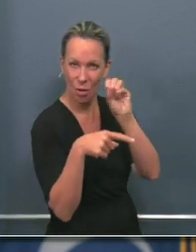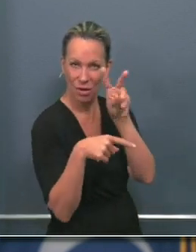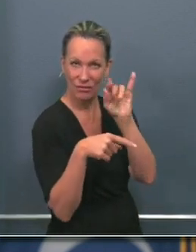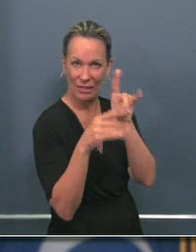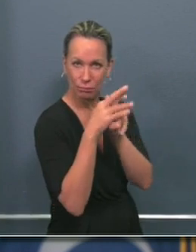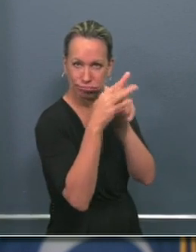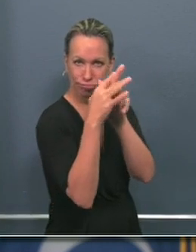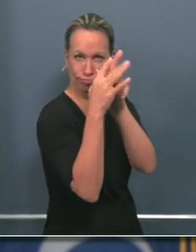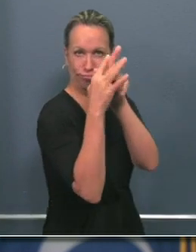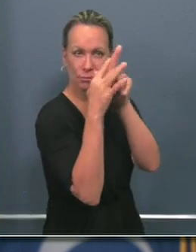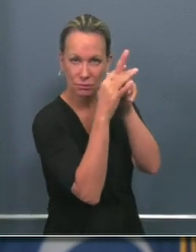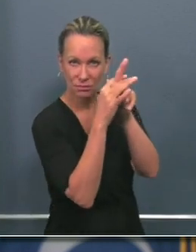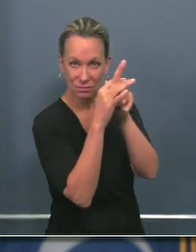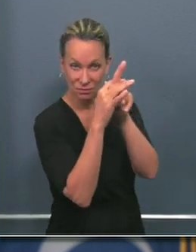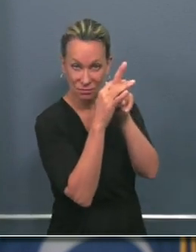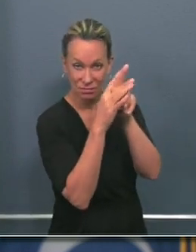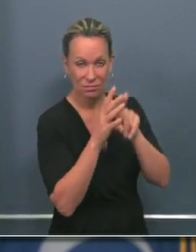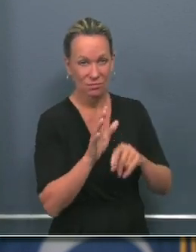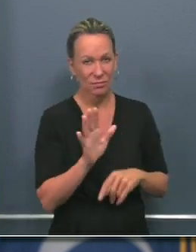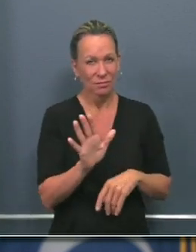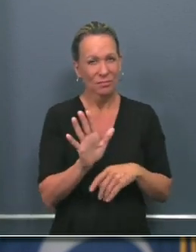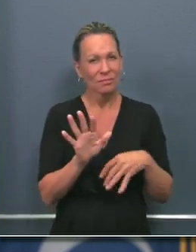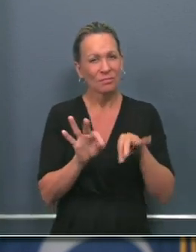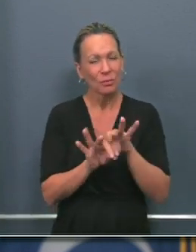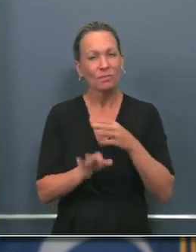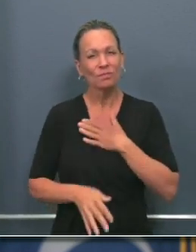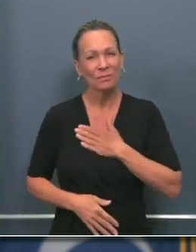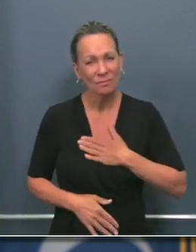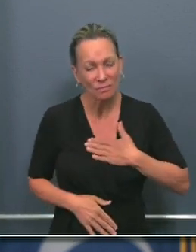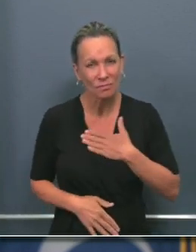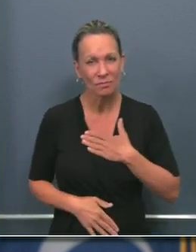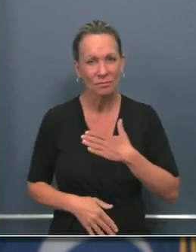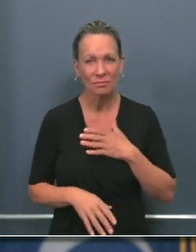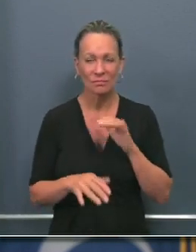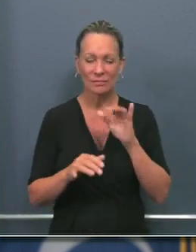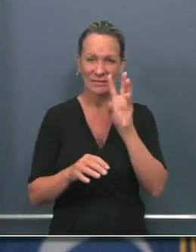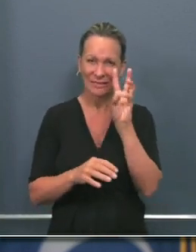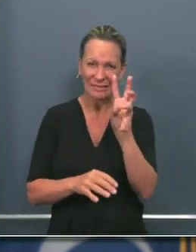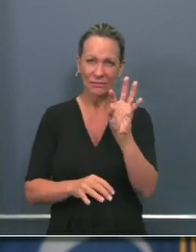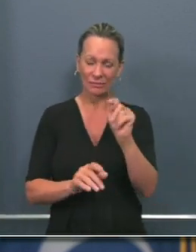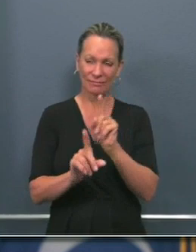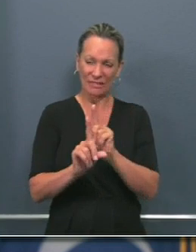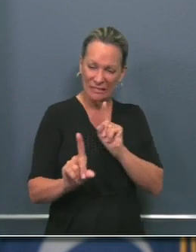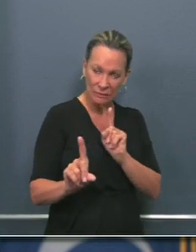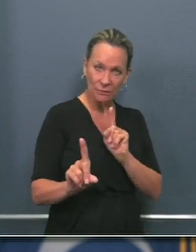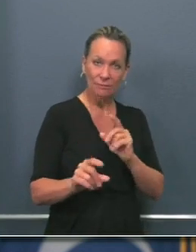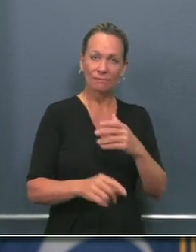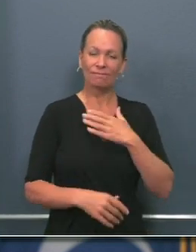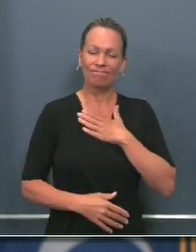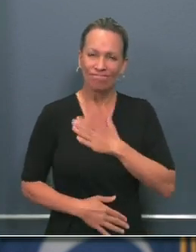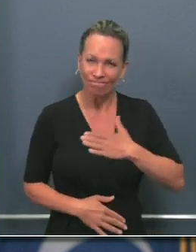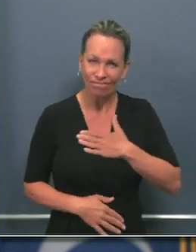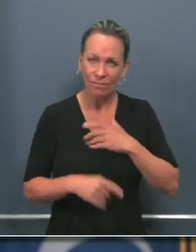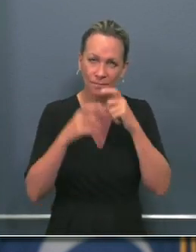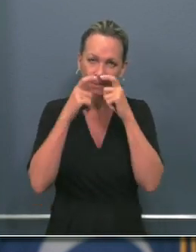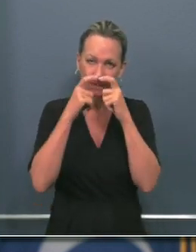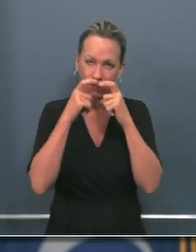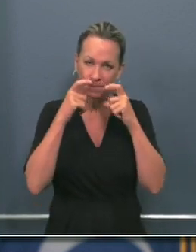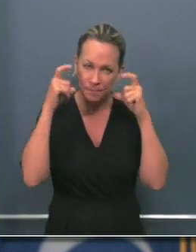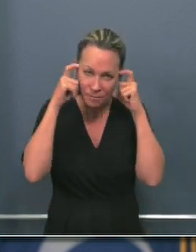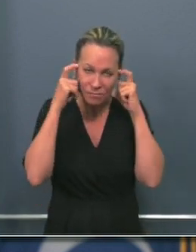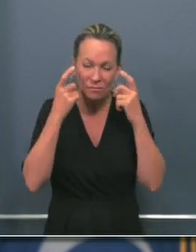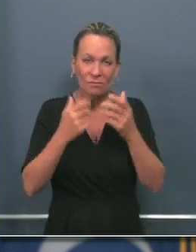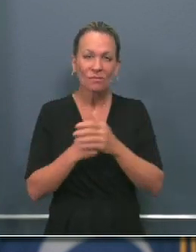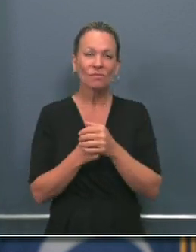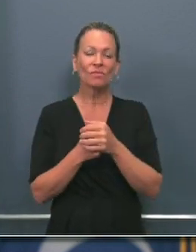to make sure, again, that we are wearing appropriate face coverings if we're going to come into contact with people where we